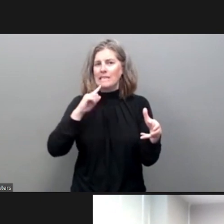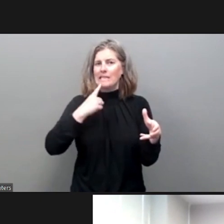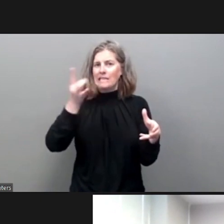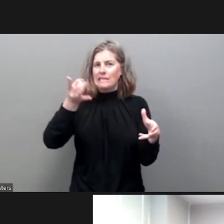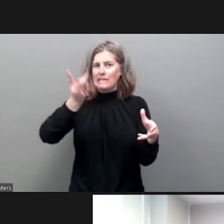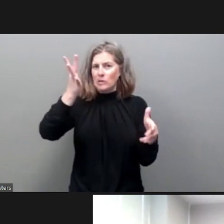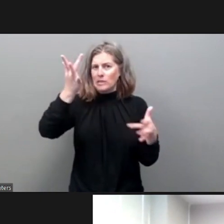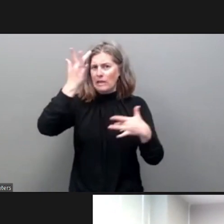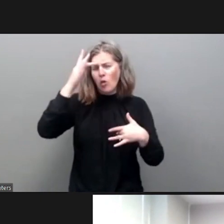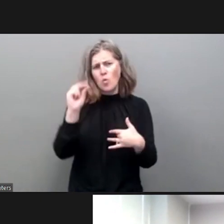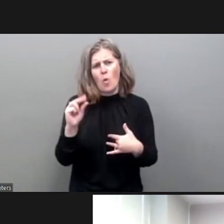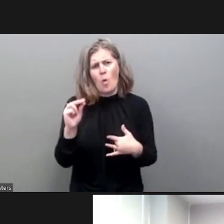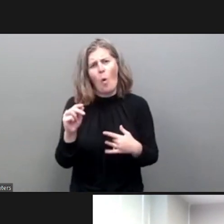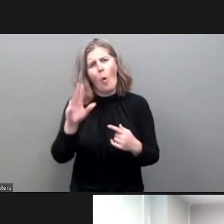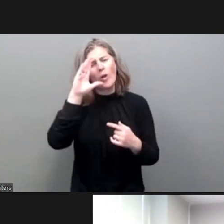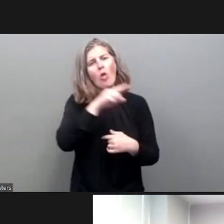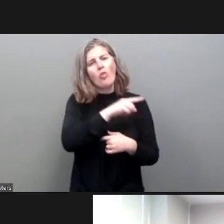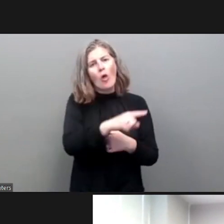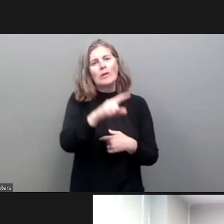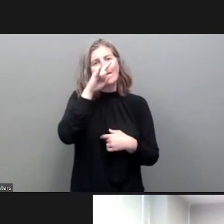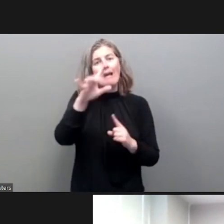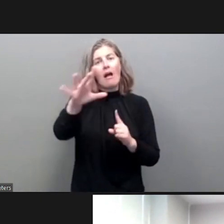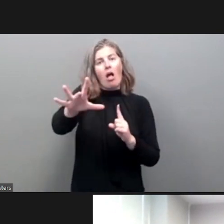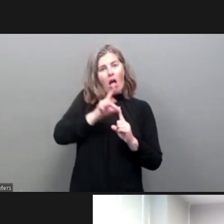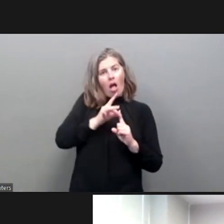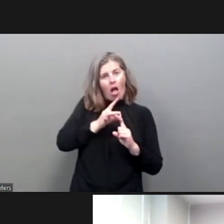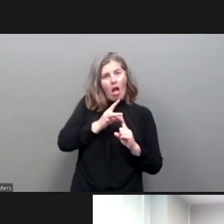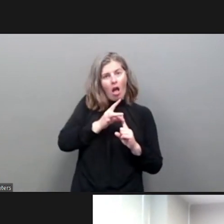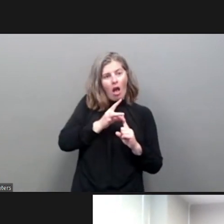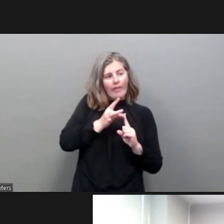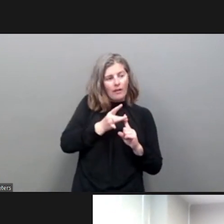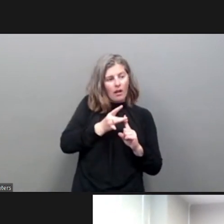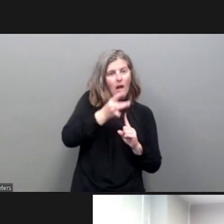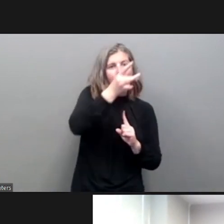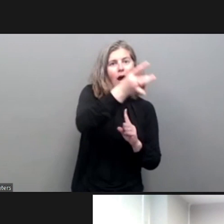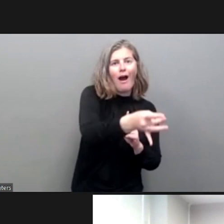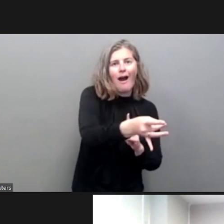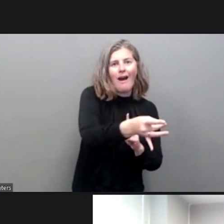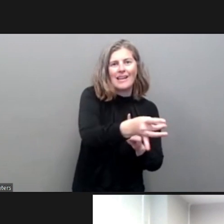ill, we know that those kids can get and transmit